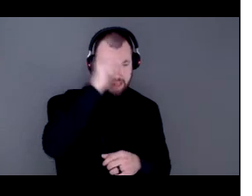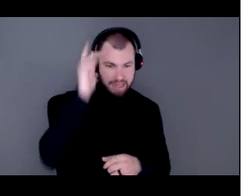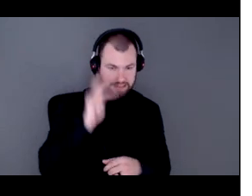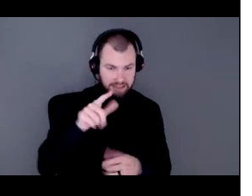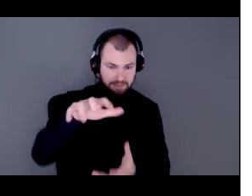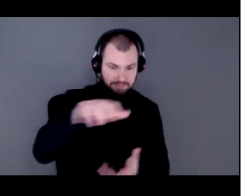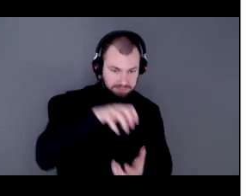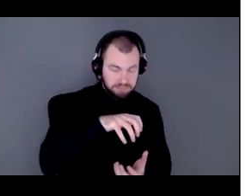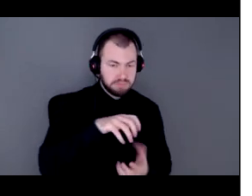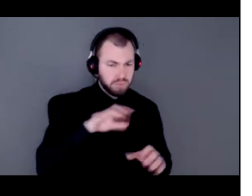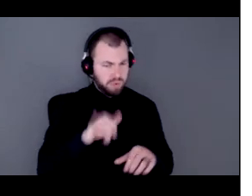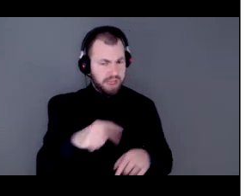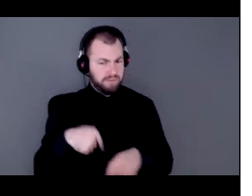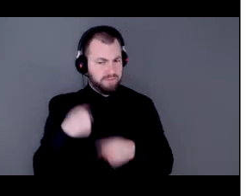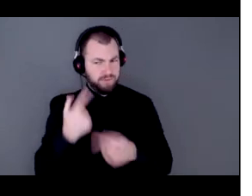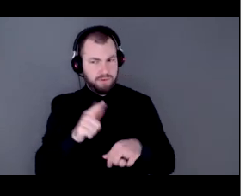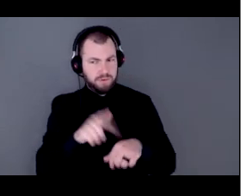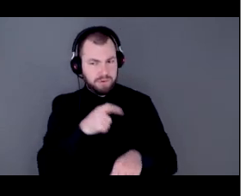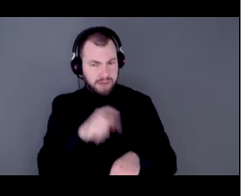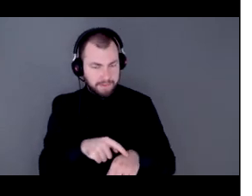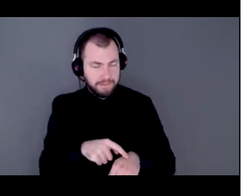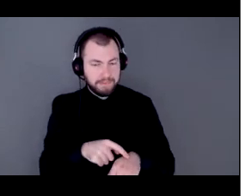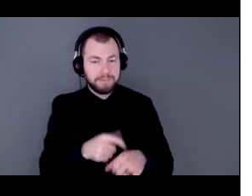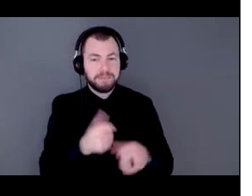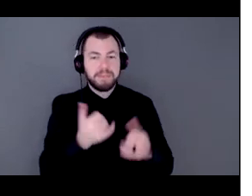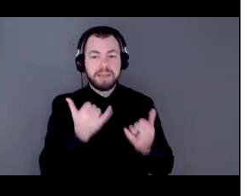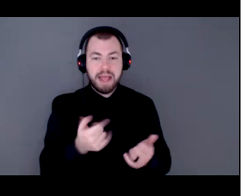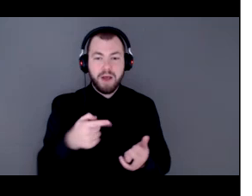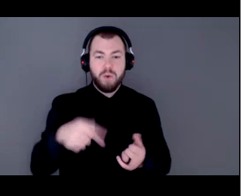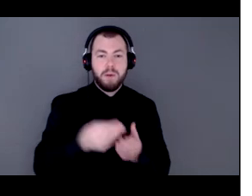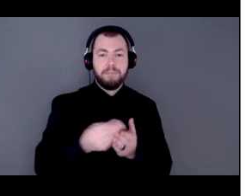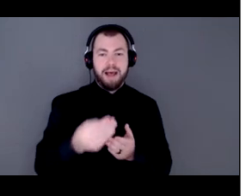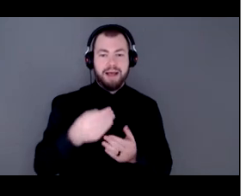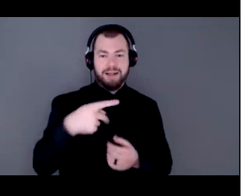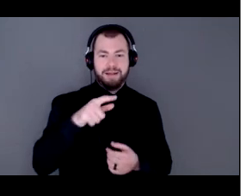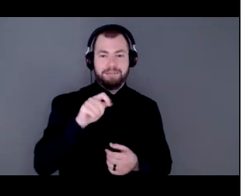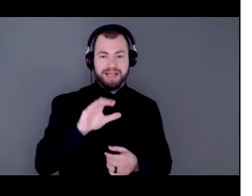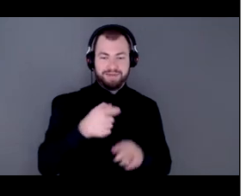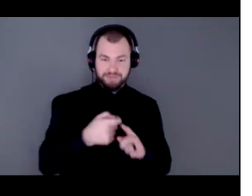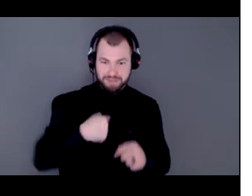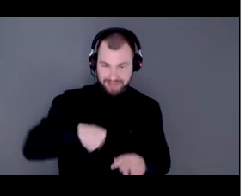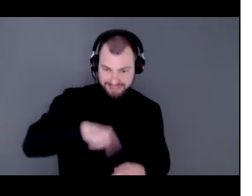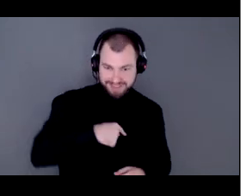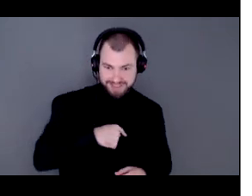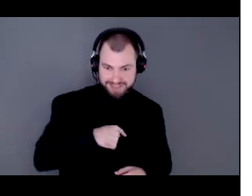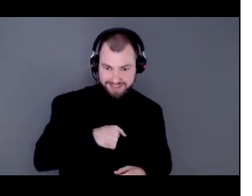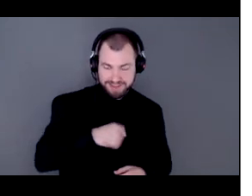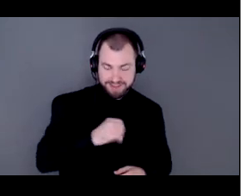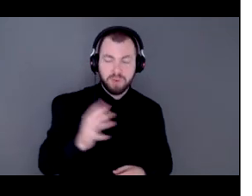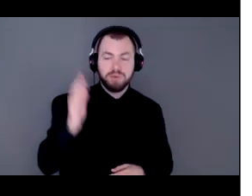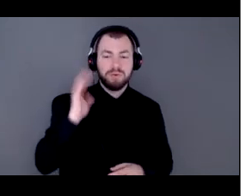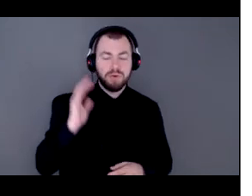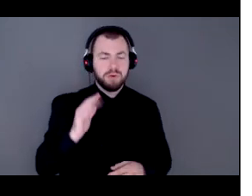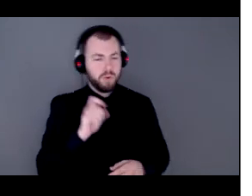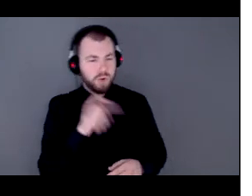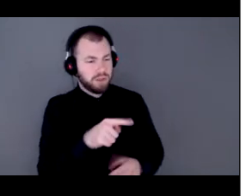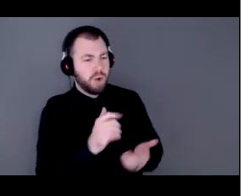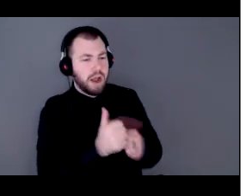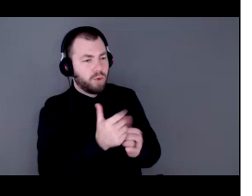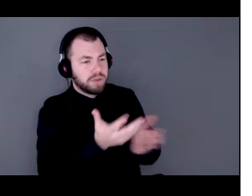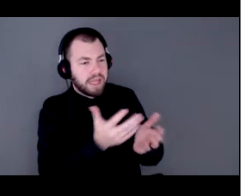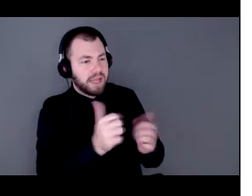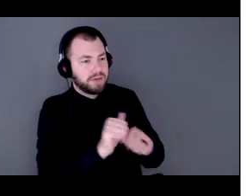a while, and now they're buying plastic from us. And so earlier on in this, there was a question, well, how do you engage the industry? Well, I think you